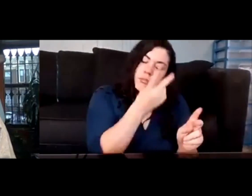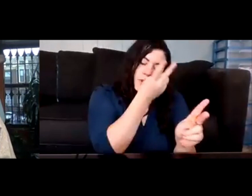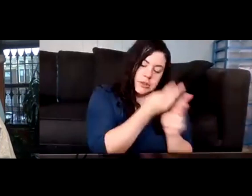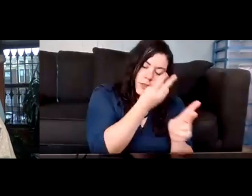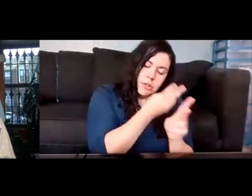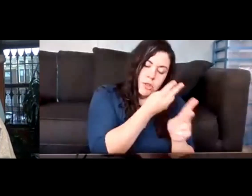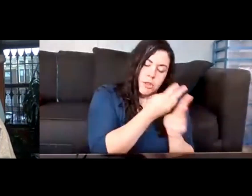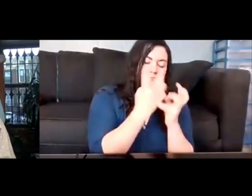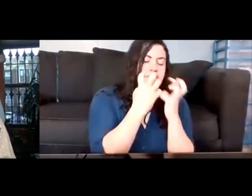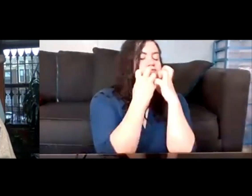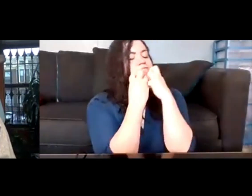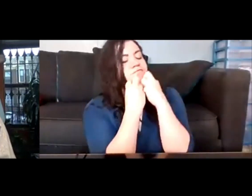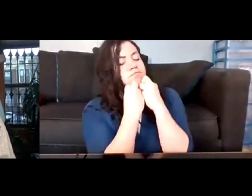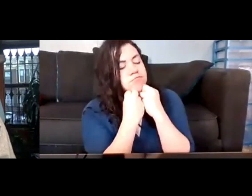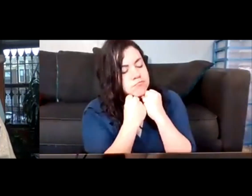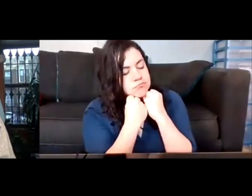send that